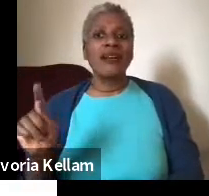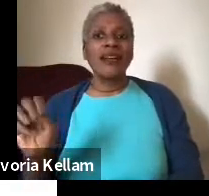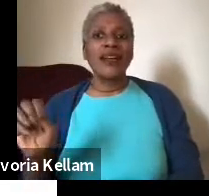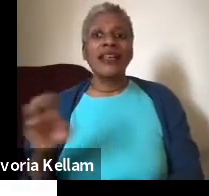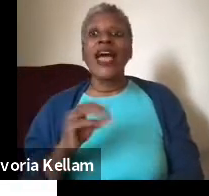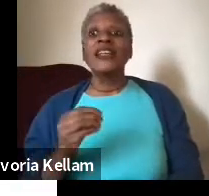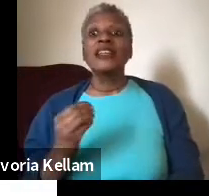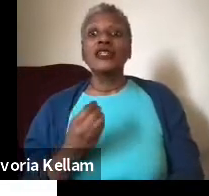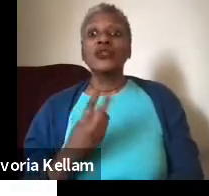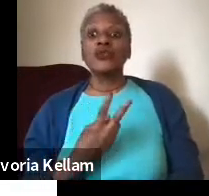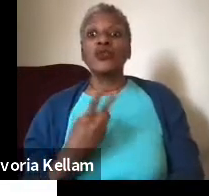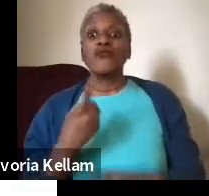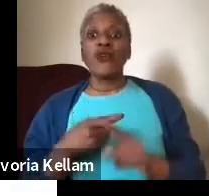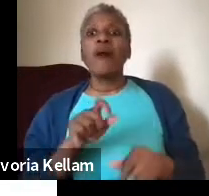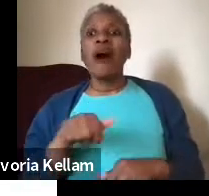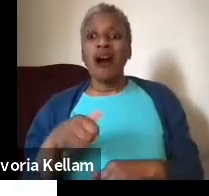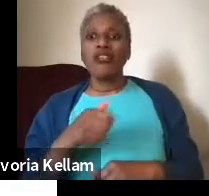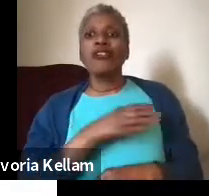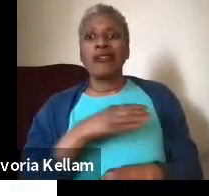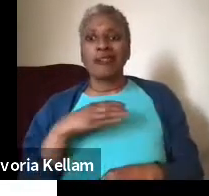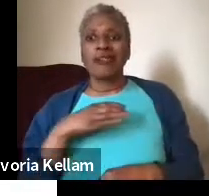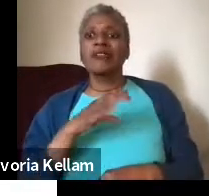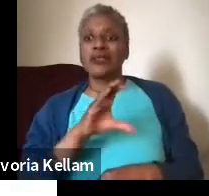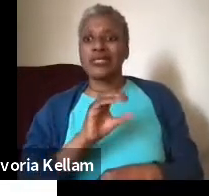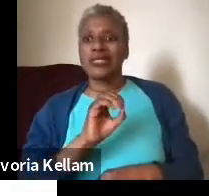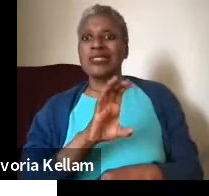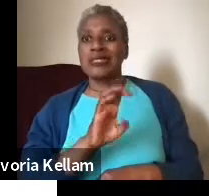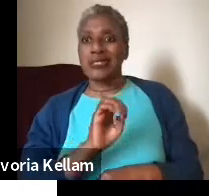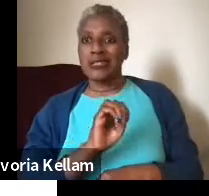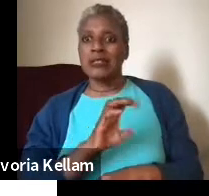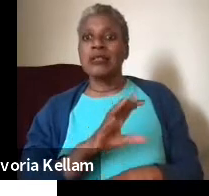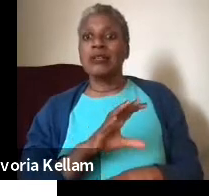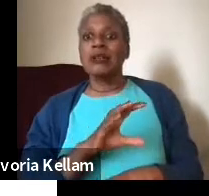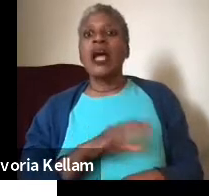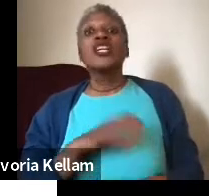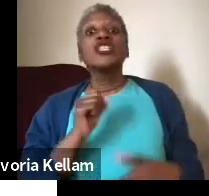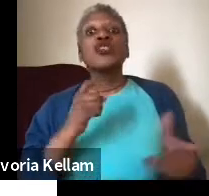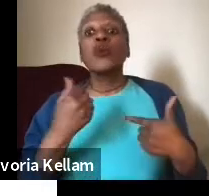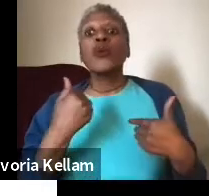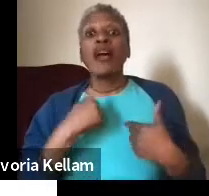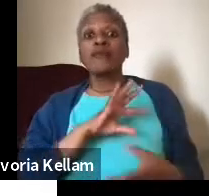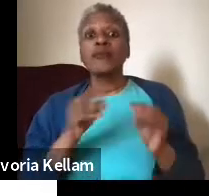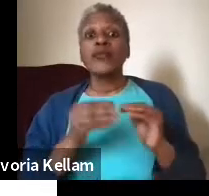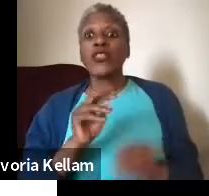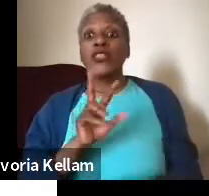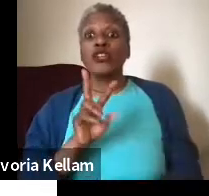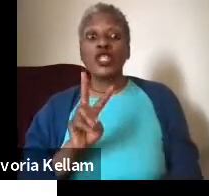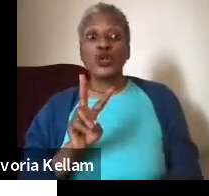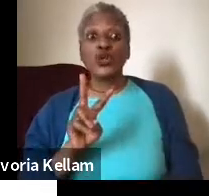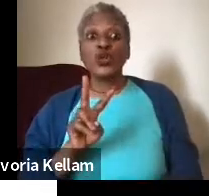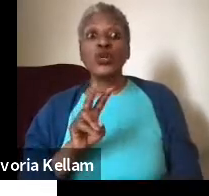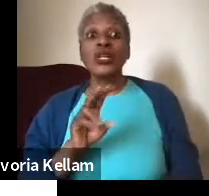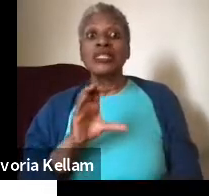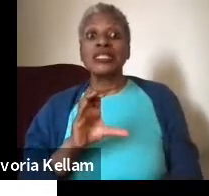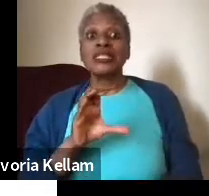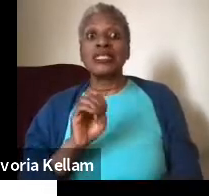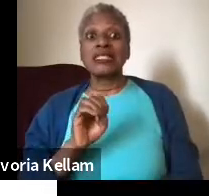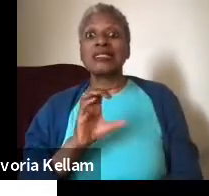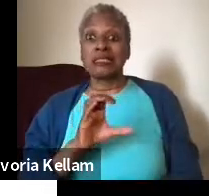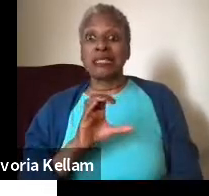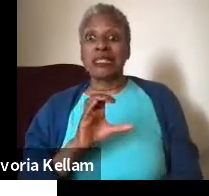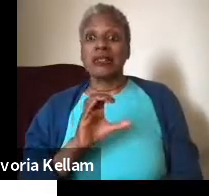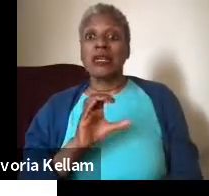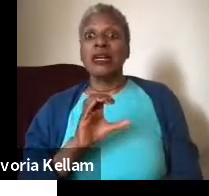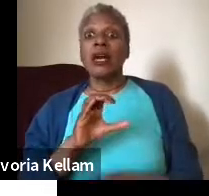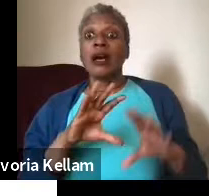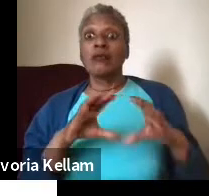So each of the community education councils, of which there are 32, has 2 seats that are reserved, one for the